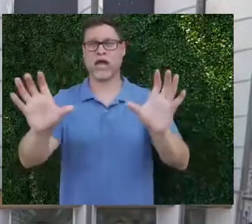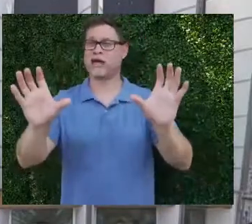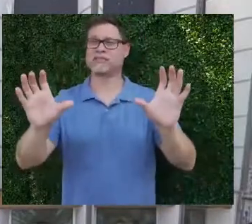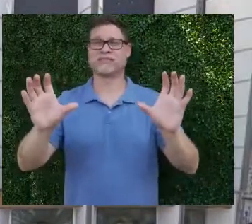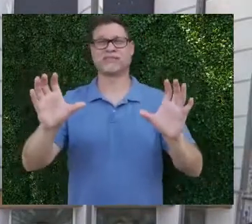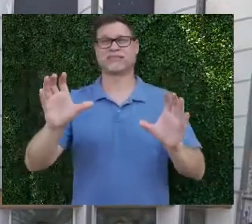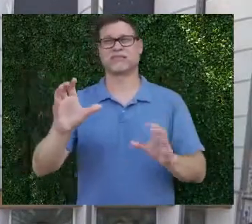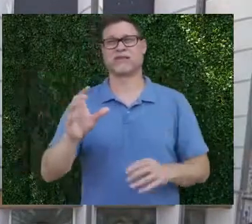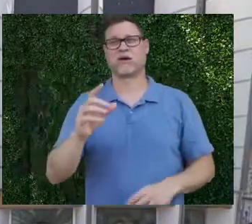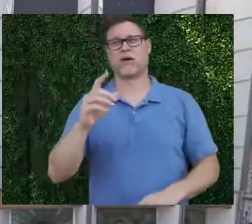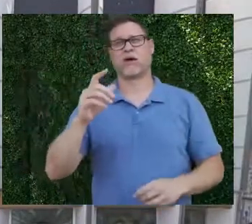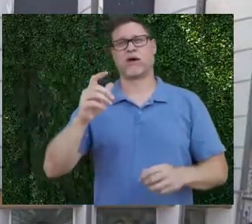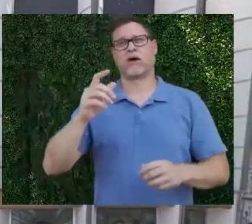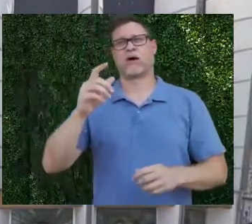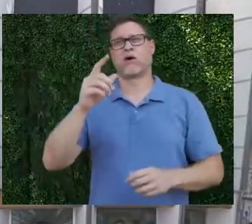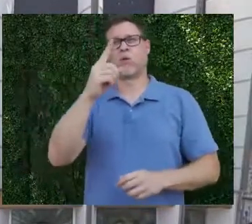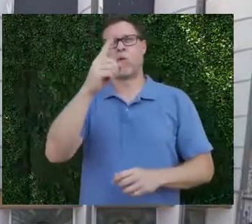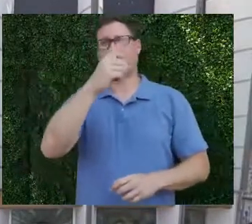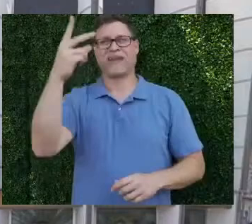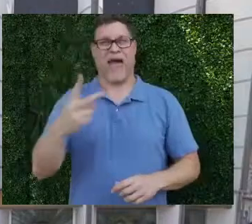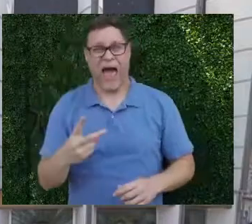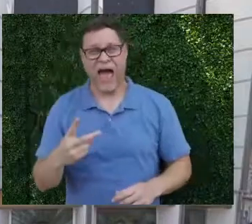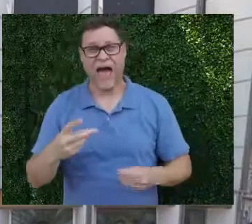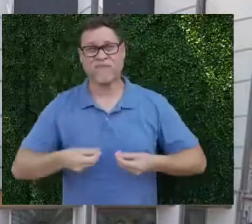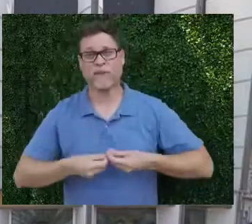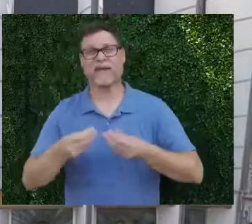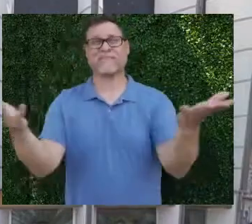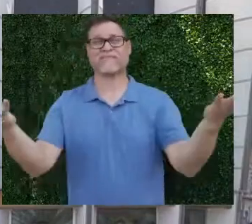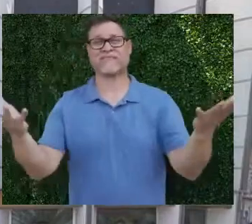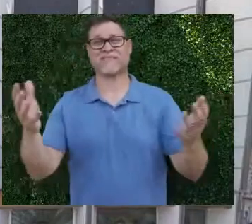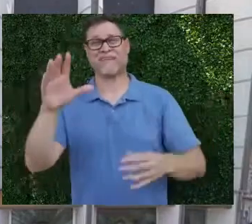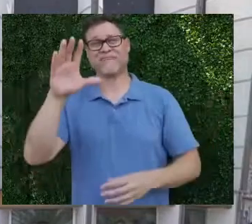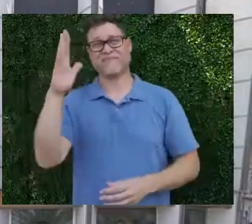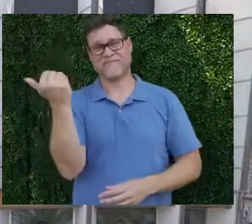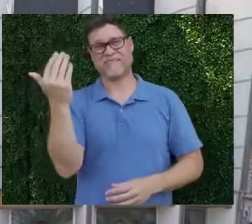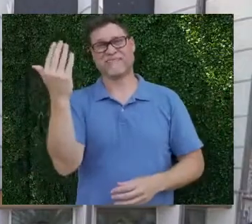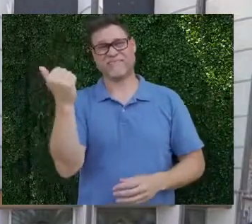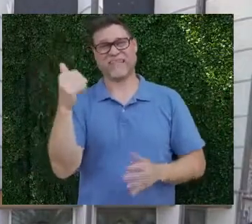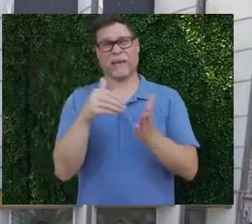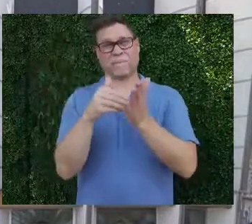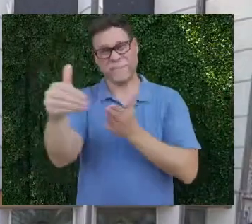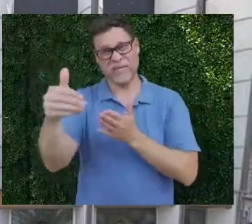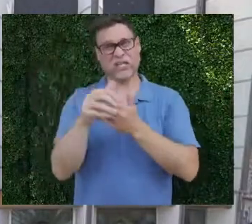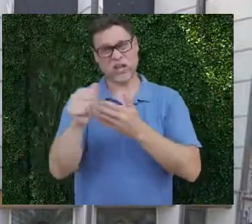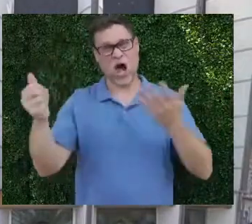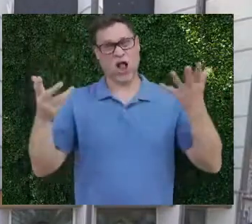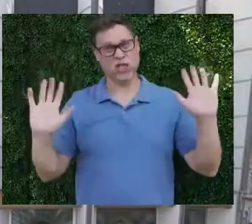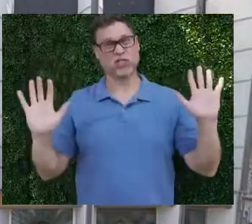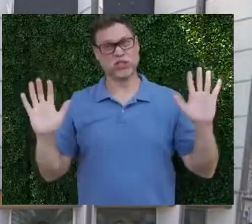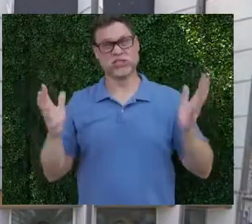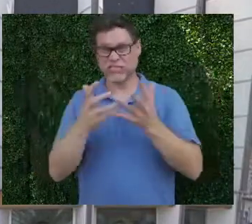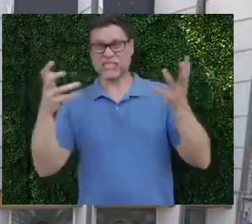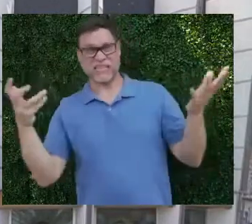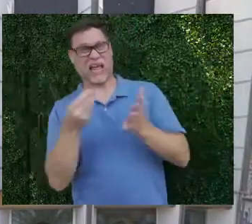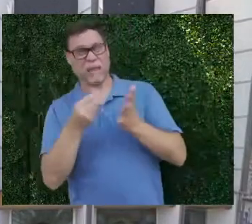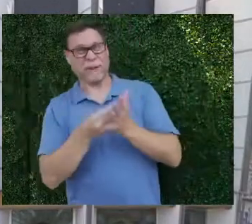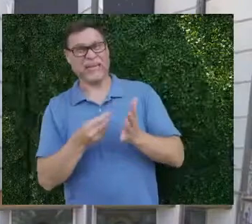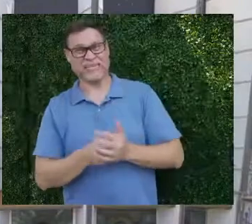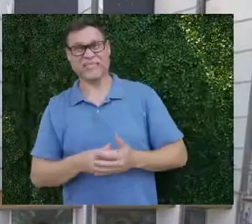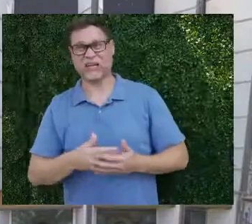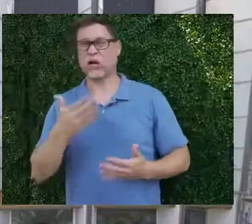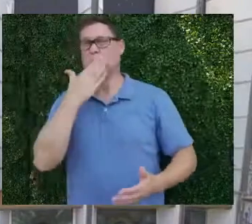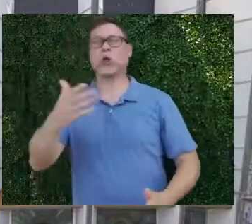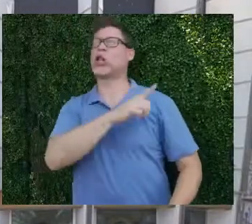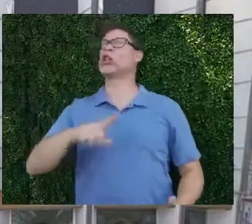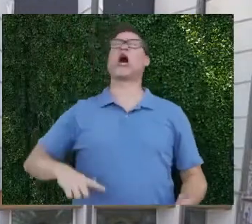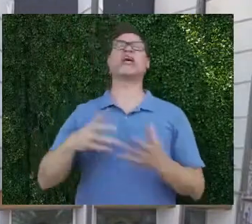win $1.5 million? We have given away almost $15 million. That's a lot of money. That's a lot of damn money. Good Lord, that's a